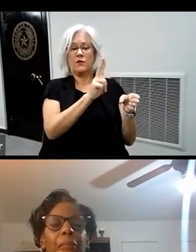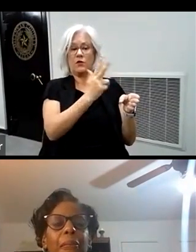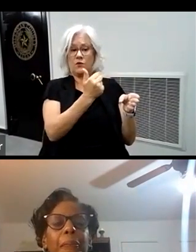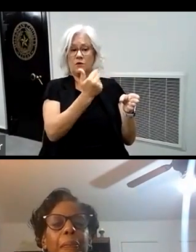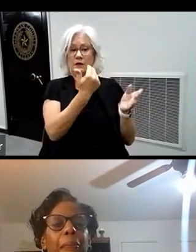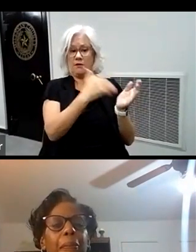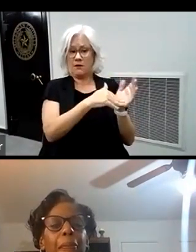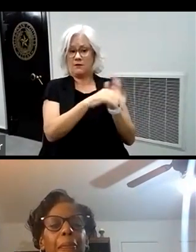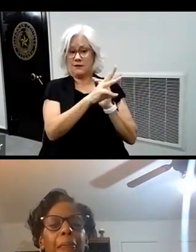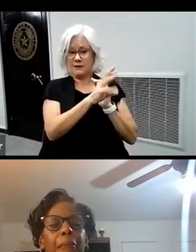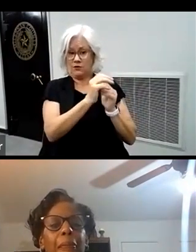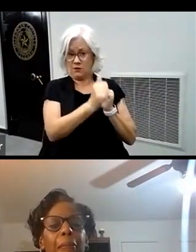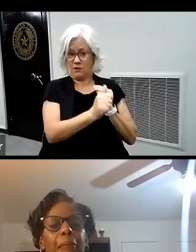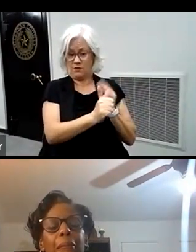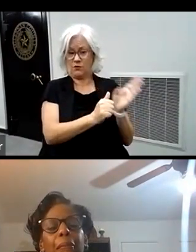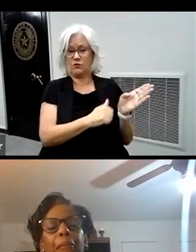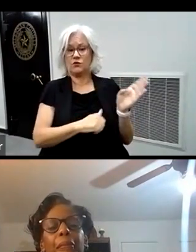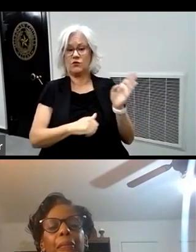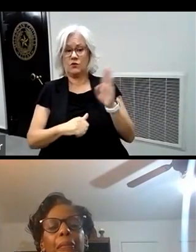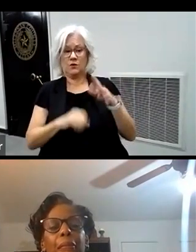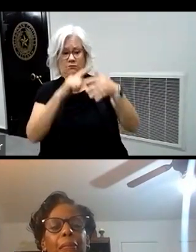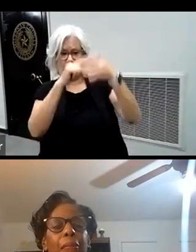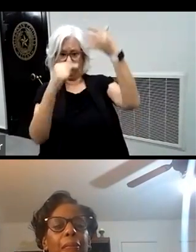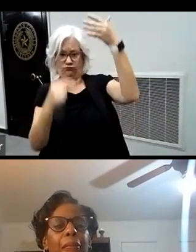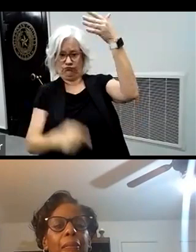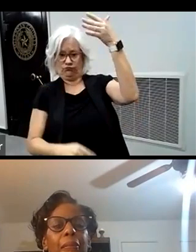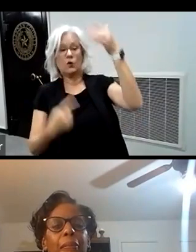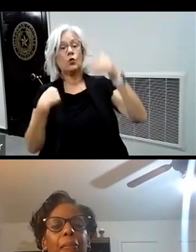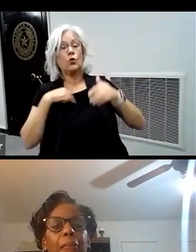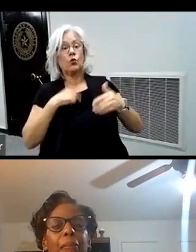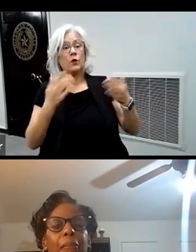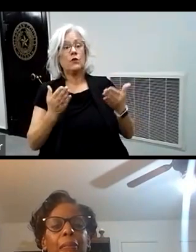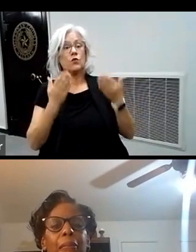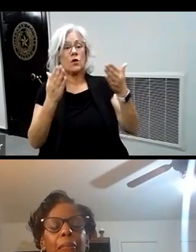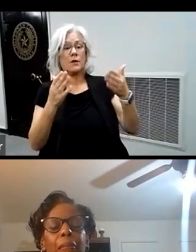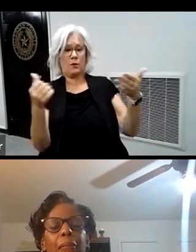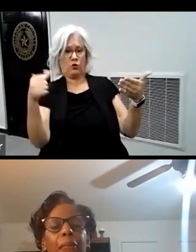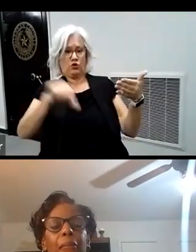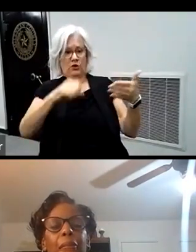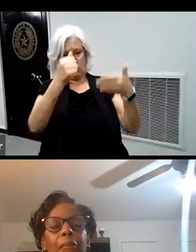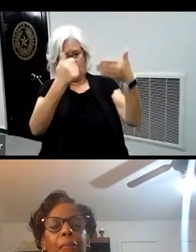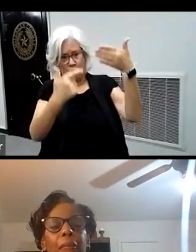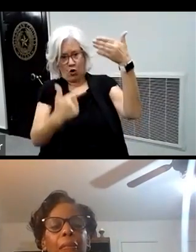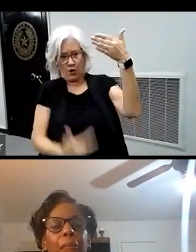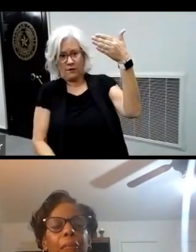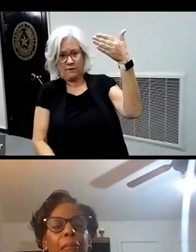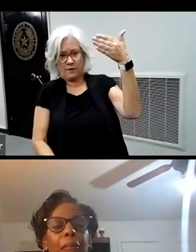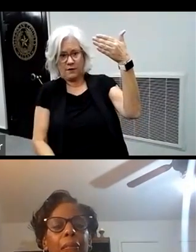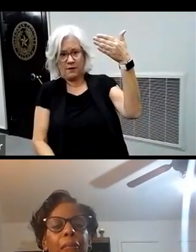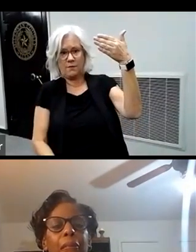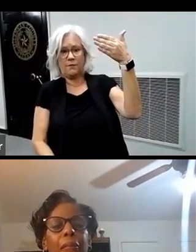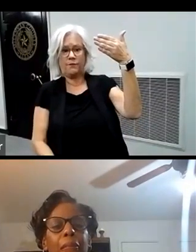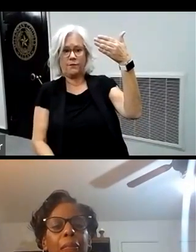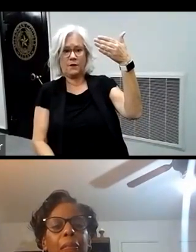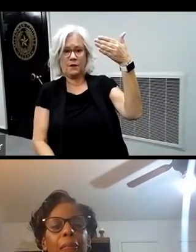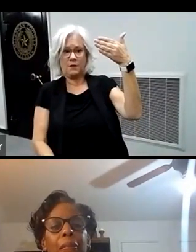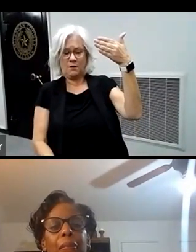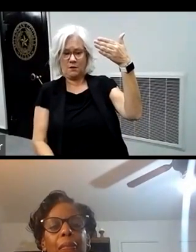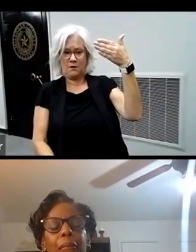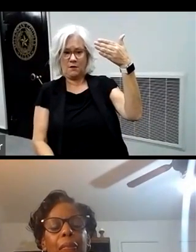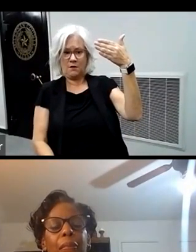$513,600. We recommend the court reject all bids for McLennan County Road and Bridge Precinct 2 office